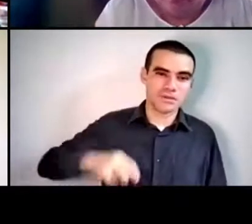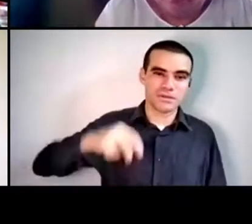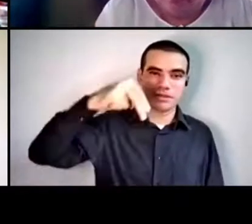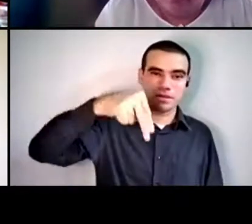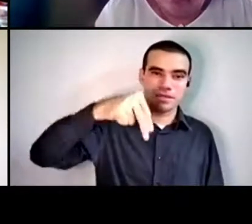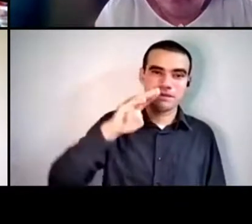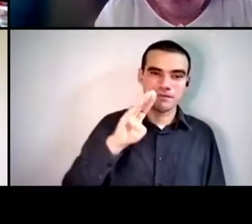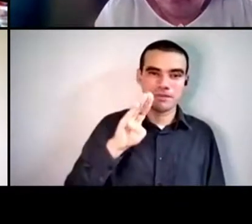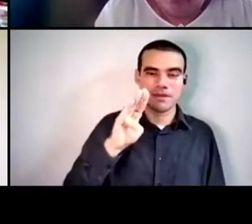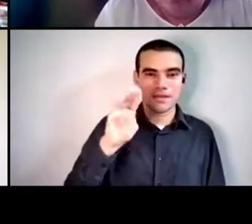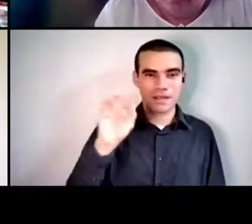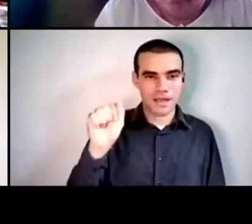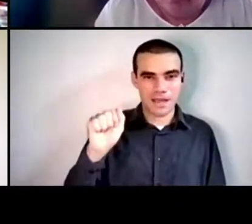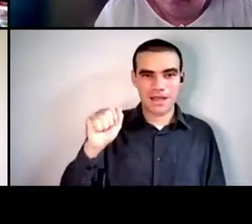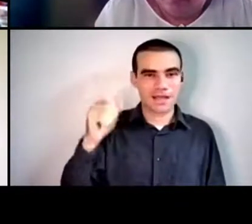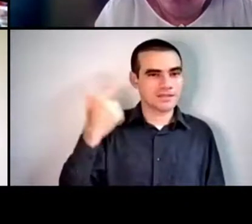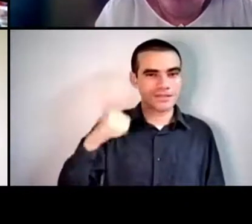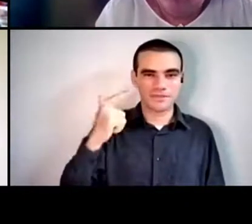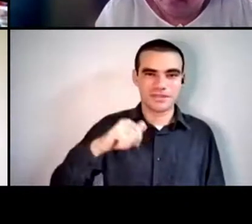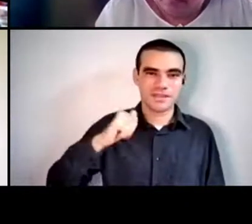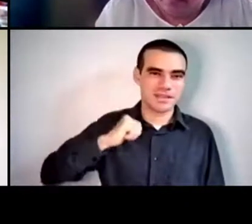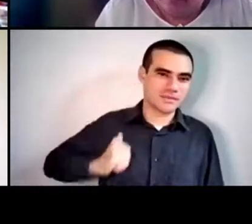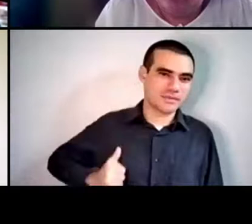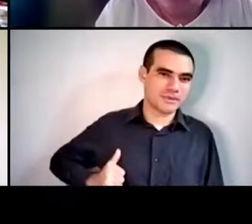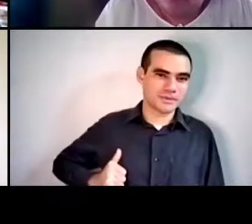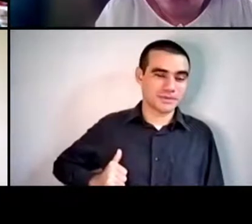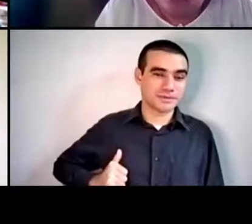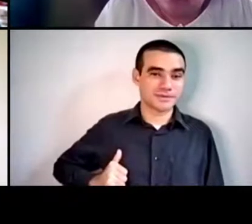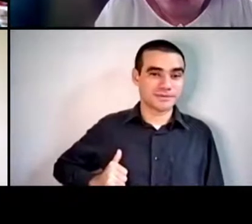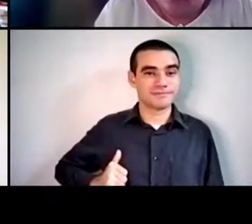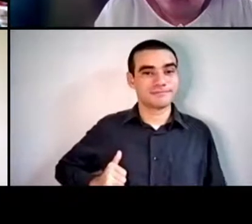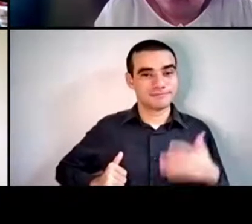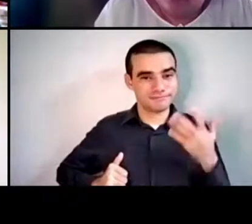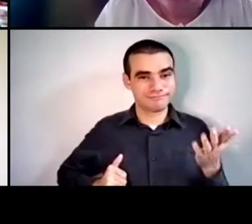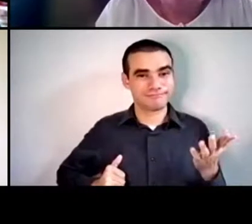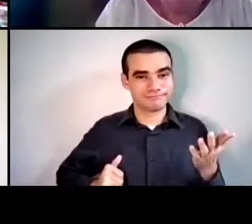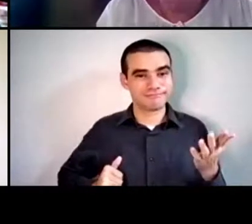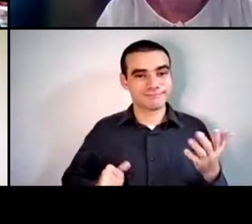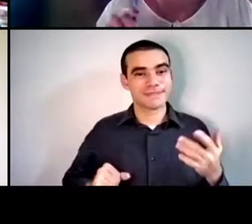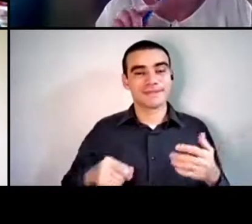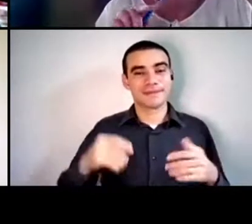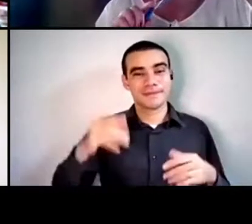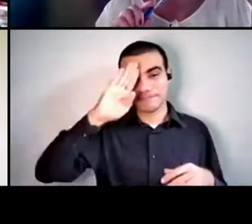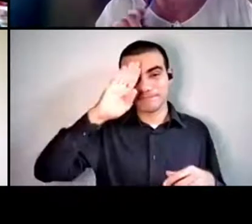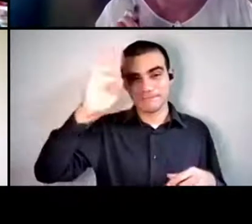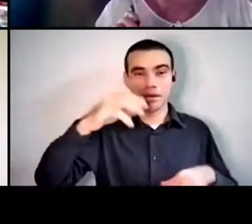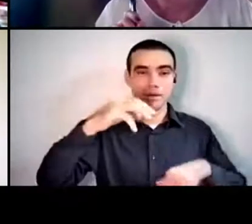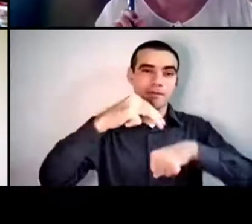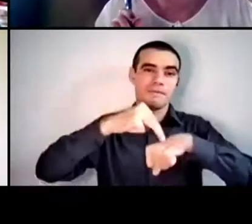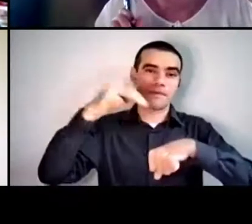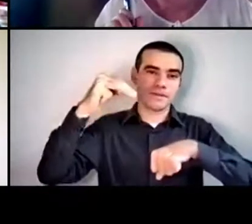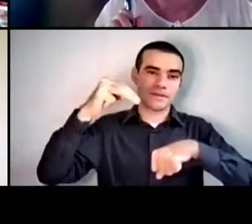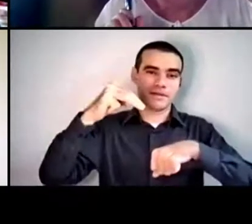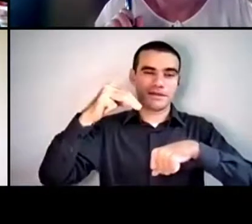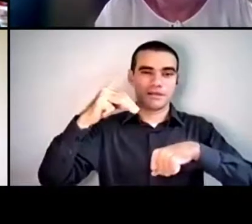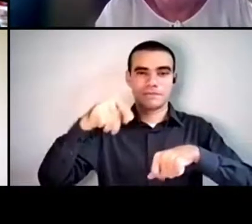to a scholarship, and we will have doctors now. The most important for us is the professional master's degrees in the